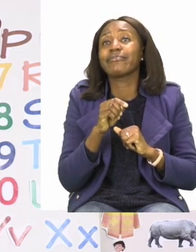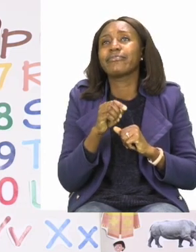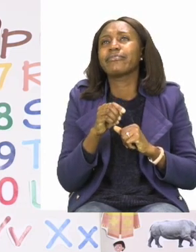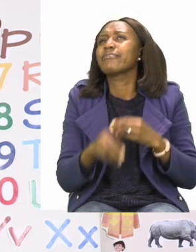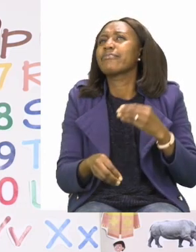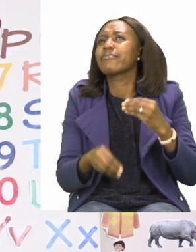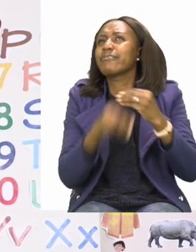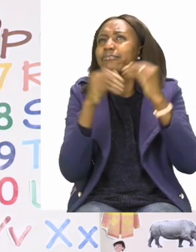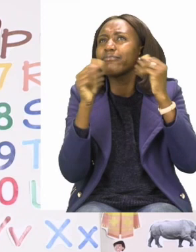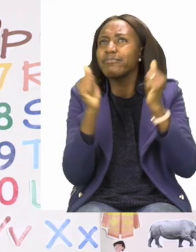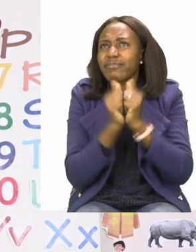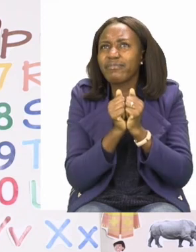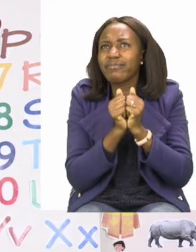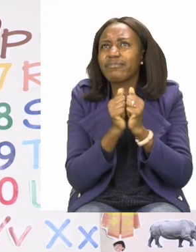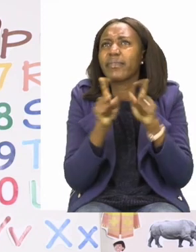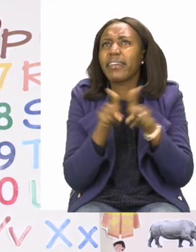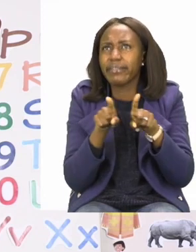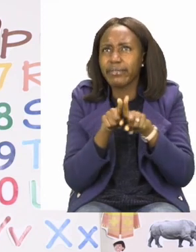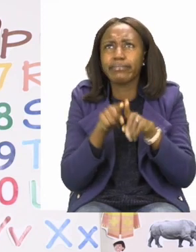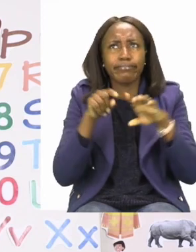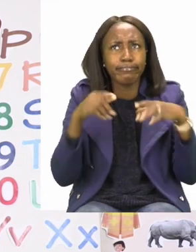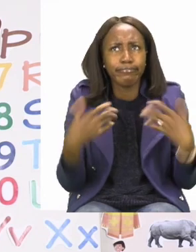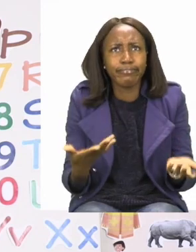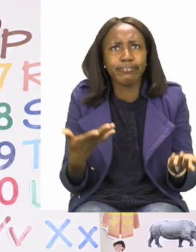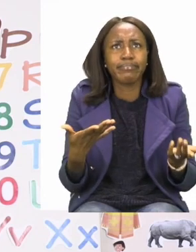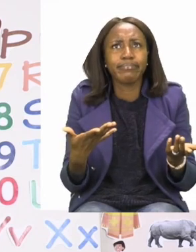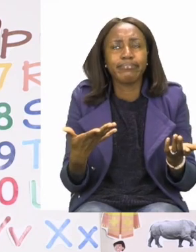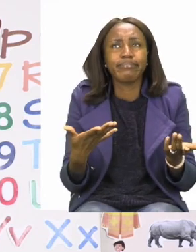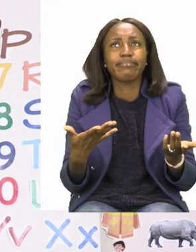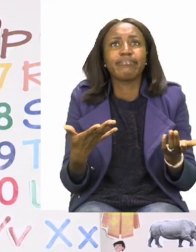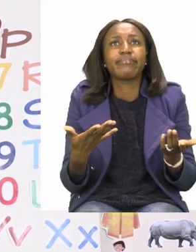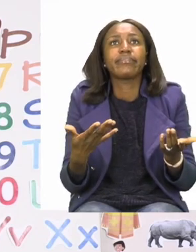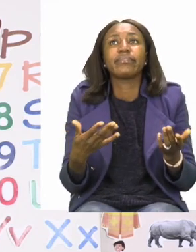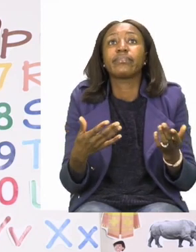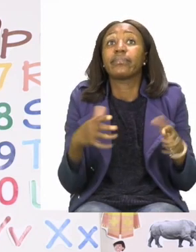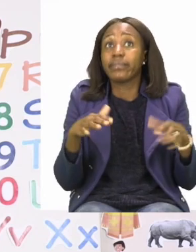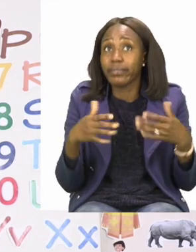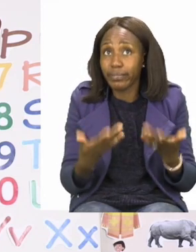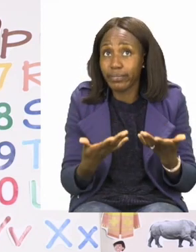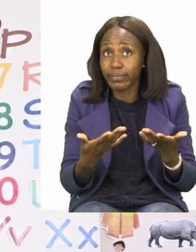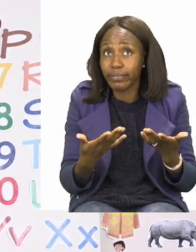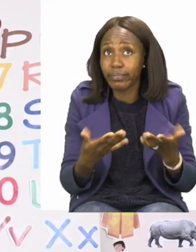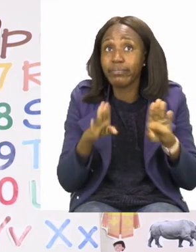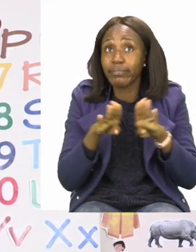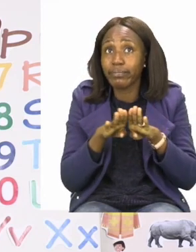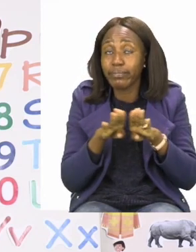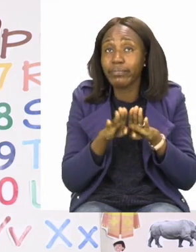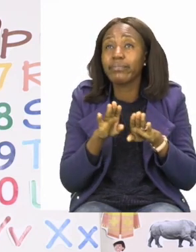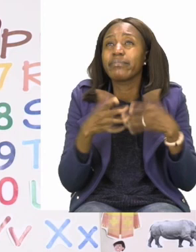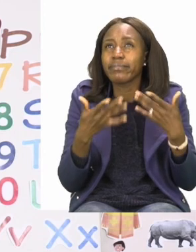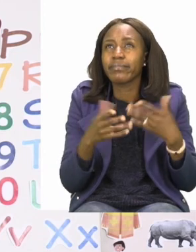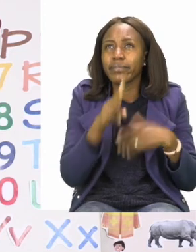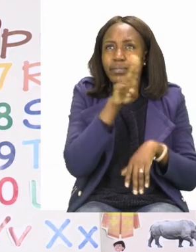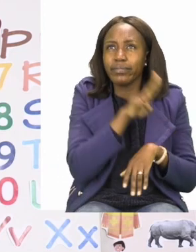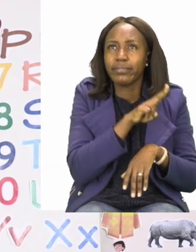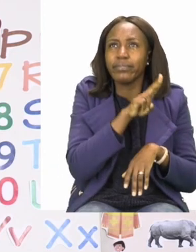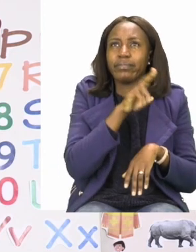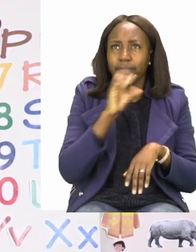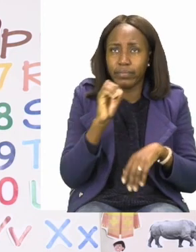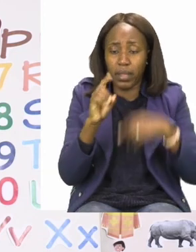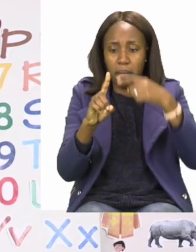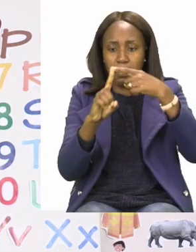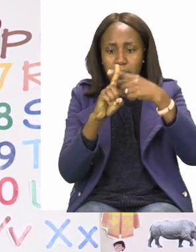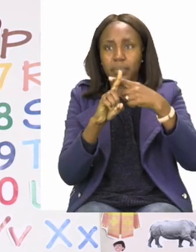we double the number 20? Well, we can double by saying 20